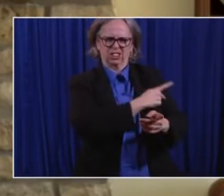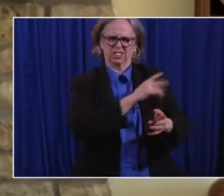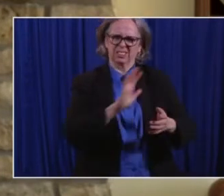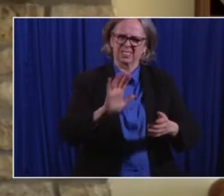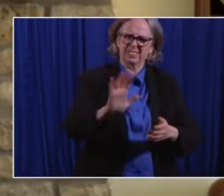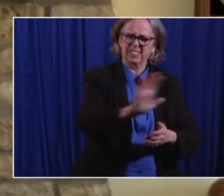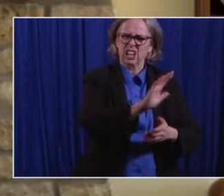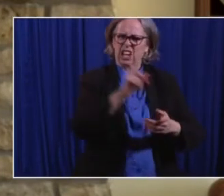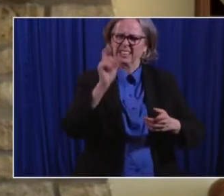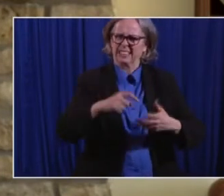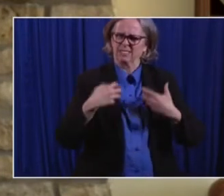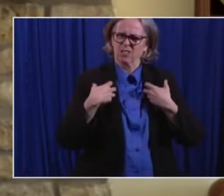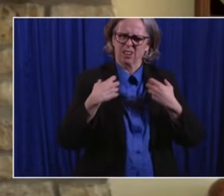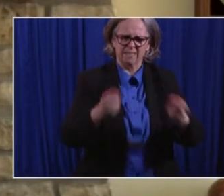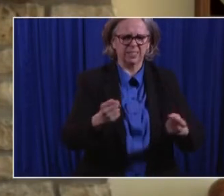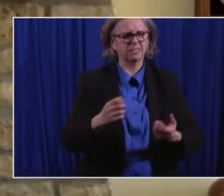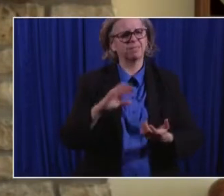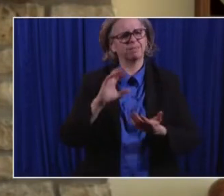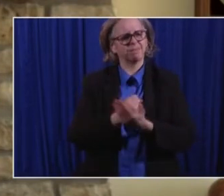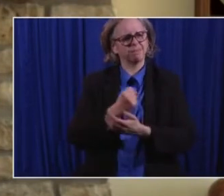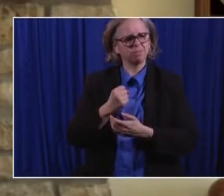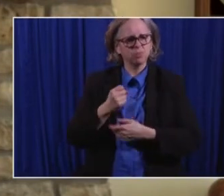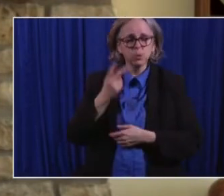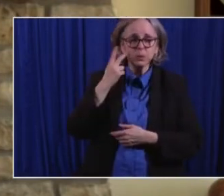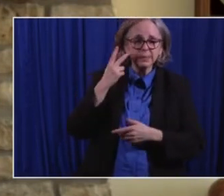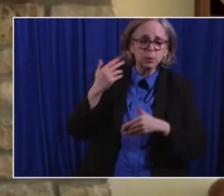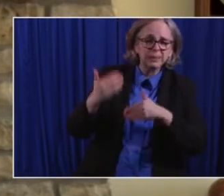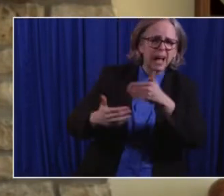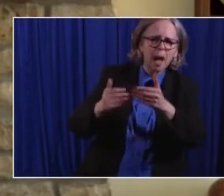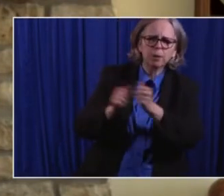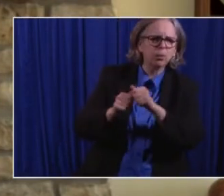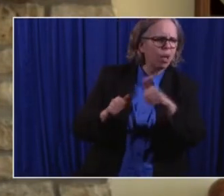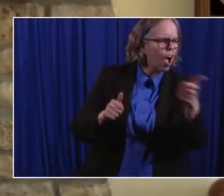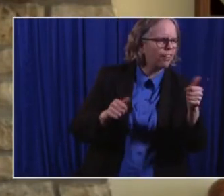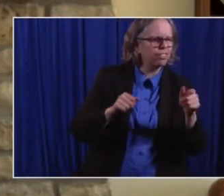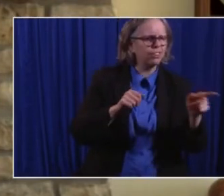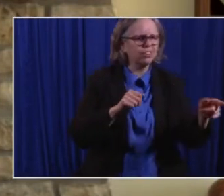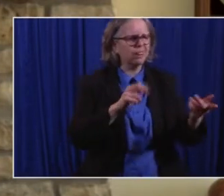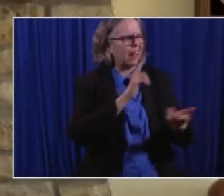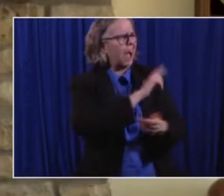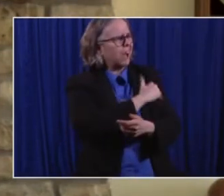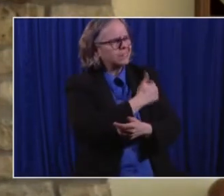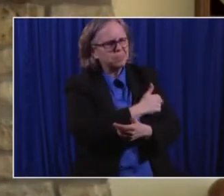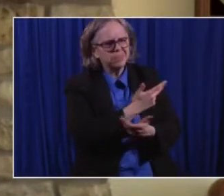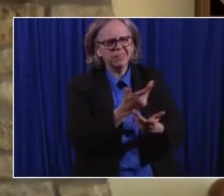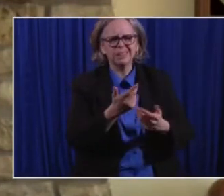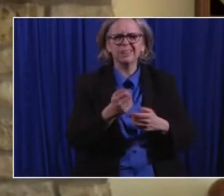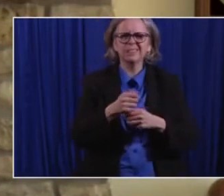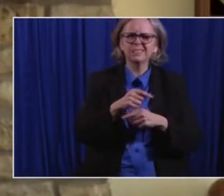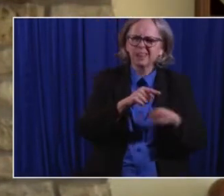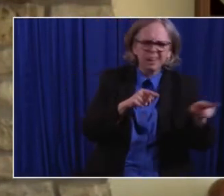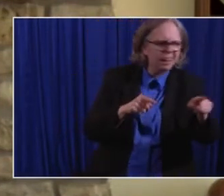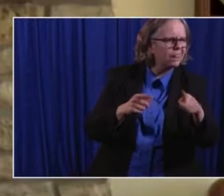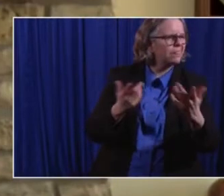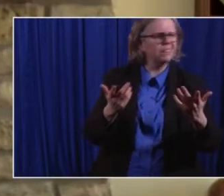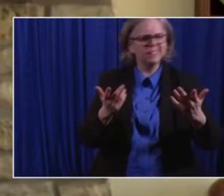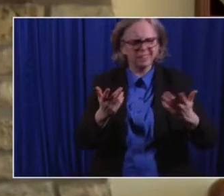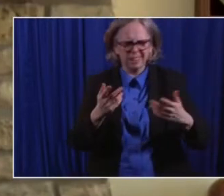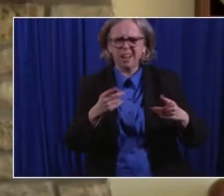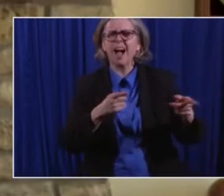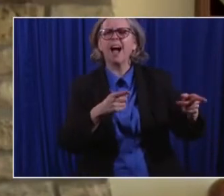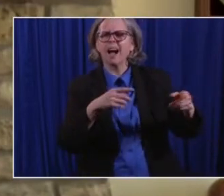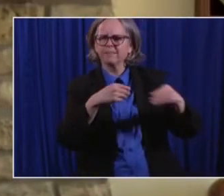visitation policies at our adult comprehensive care hospitals as administrators cease limitations on visits. And again, you're